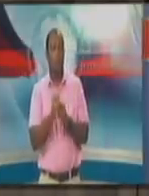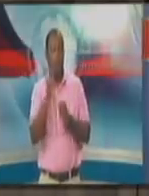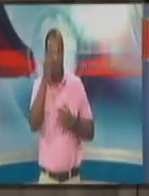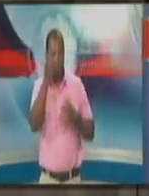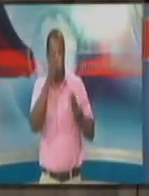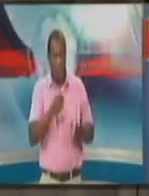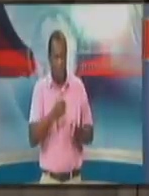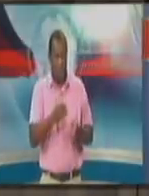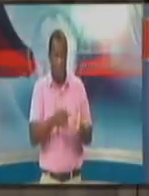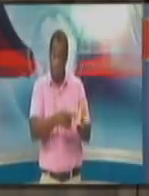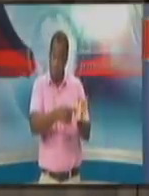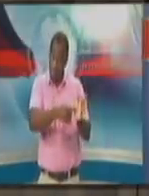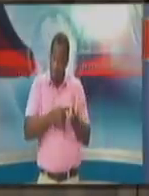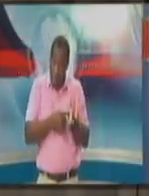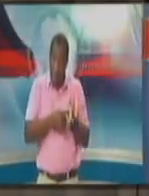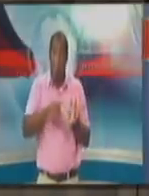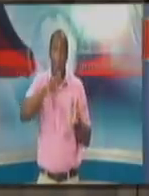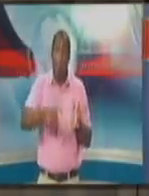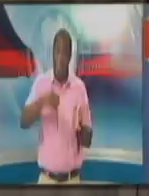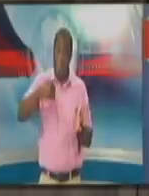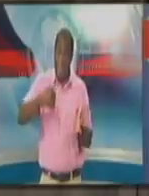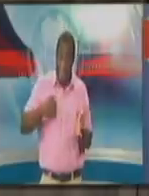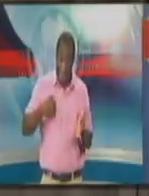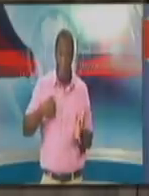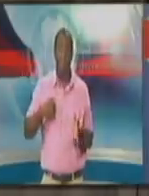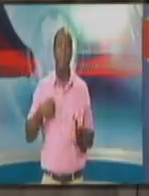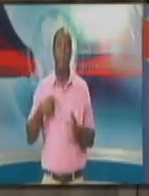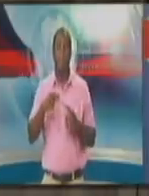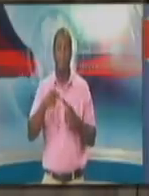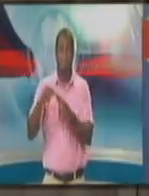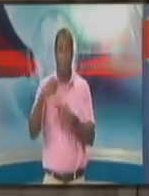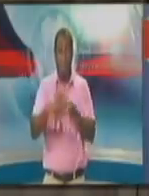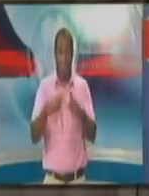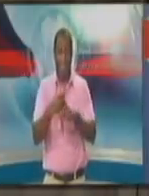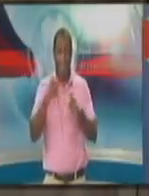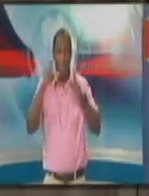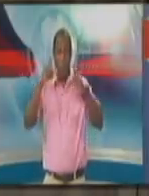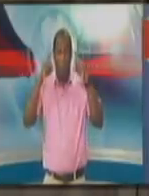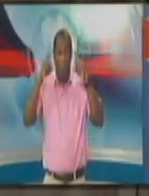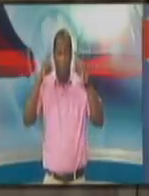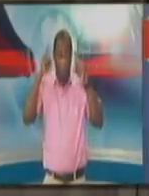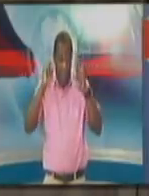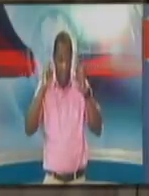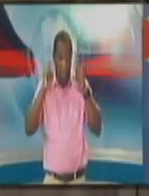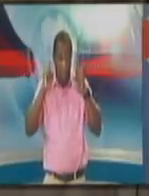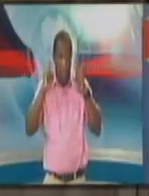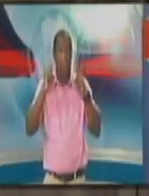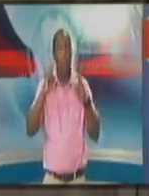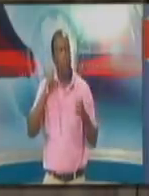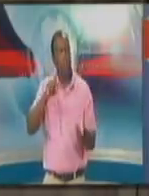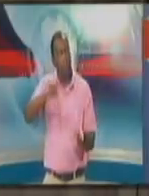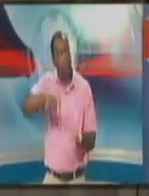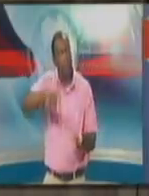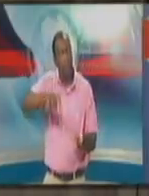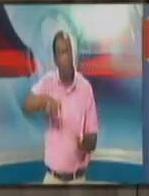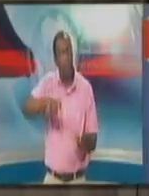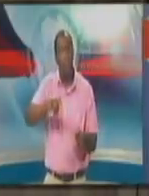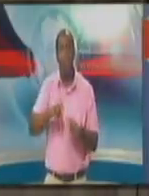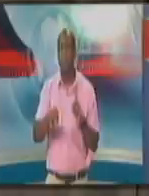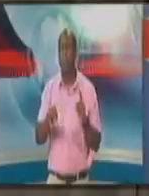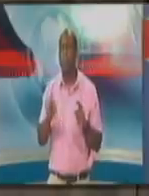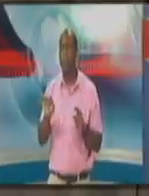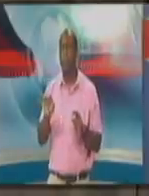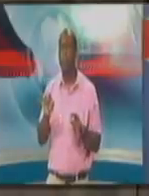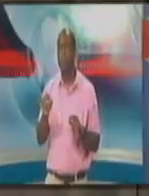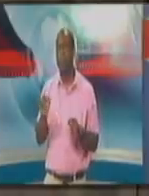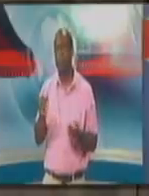I can investigate the matter further with regards to which category of staff are wearing the cloth mask, as the post has suggested, with the